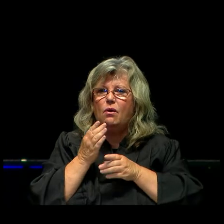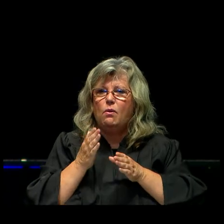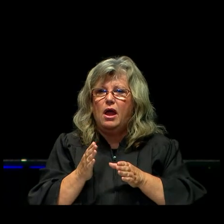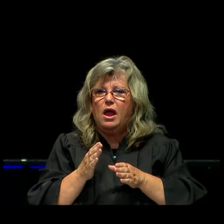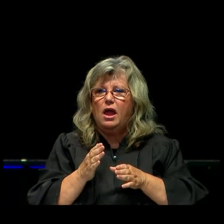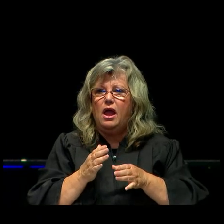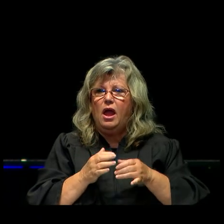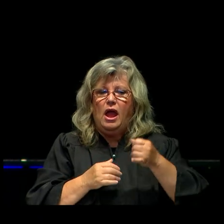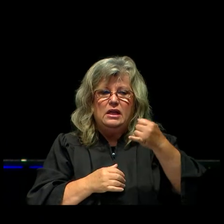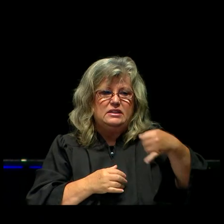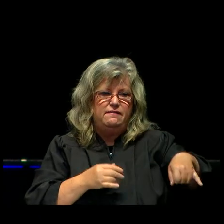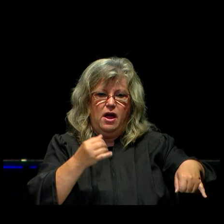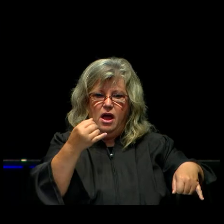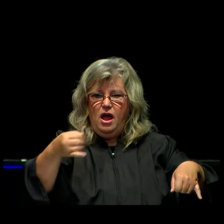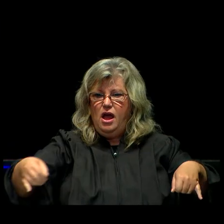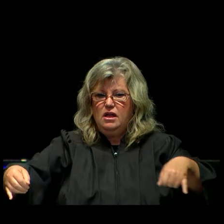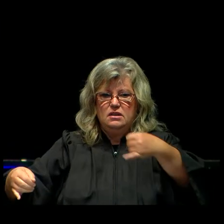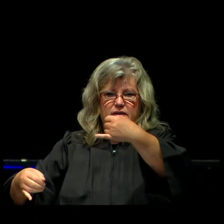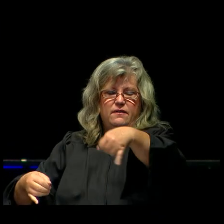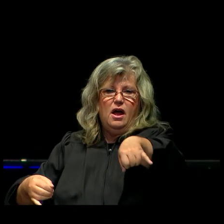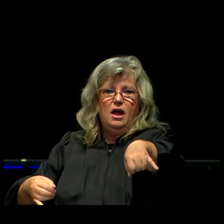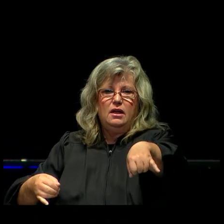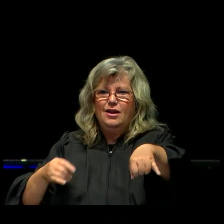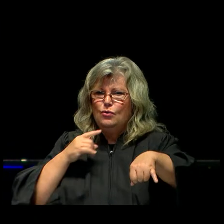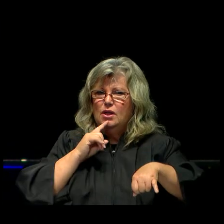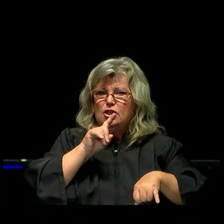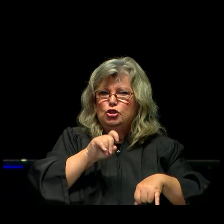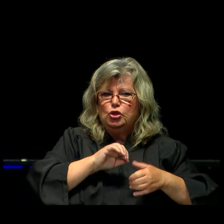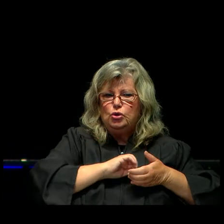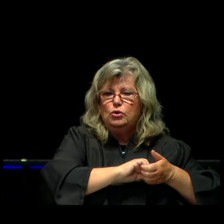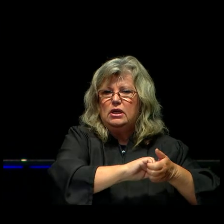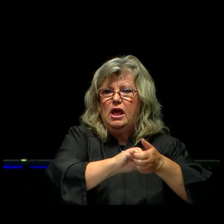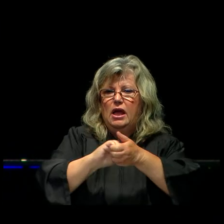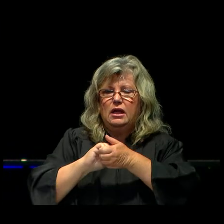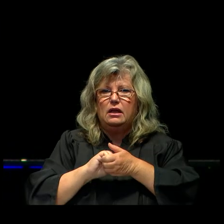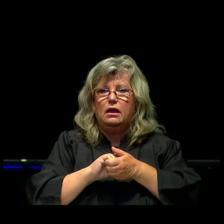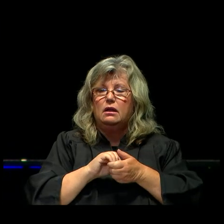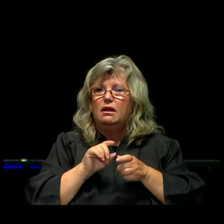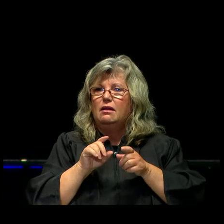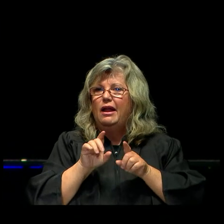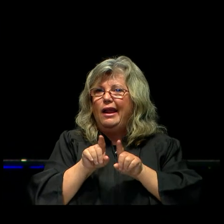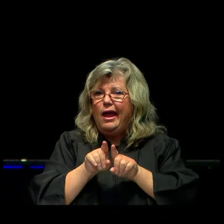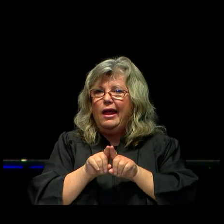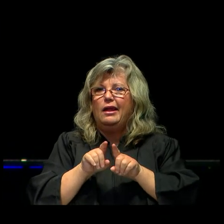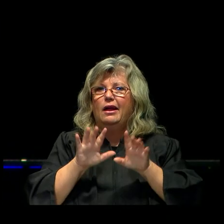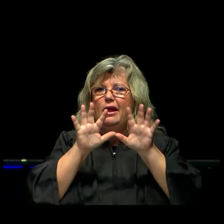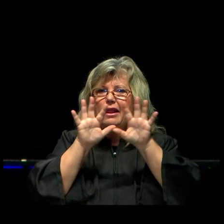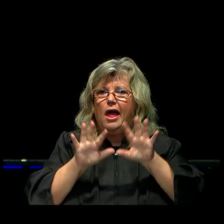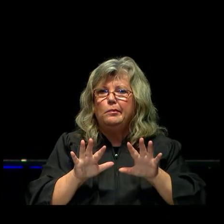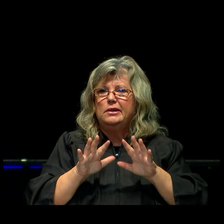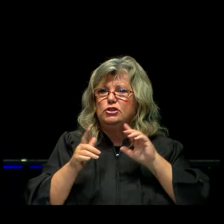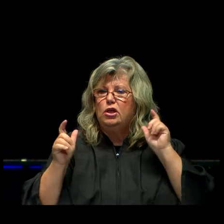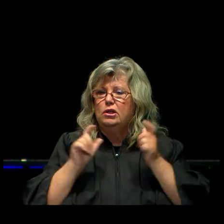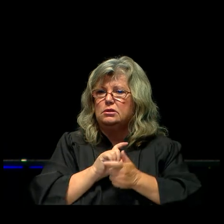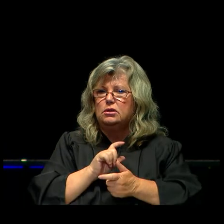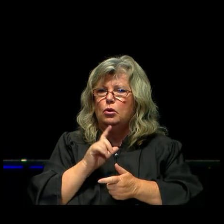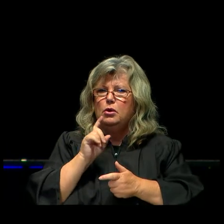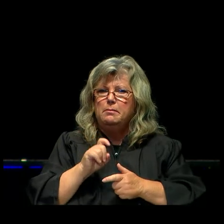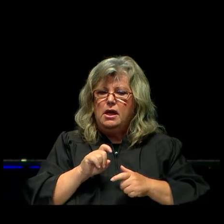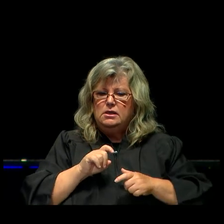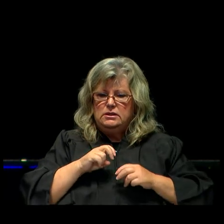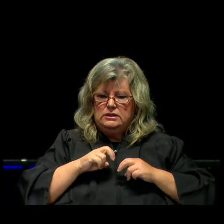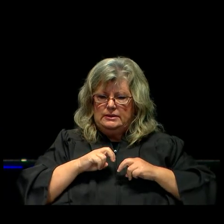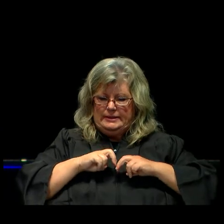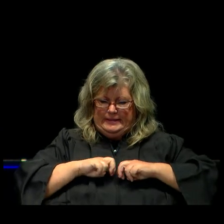things that are actually here to unite us, things like climate change. We have to dig deeper in our ability to